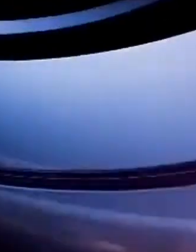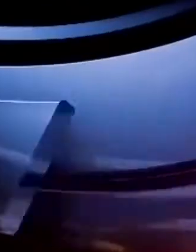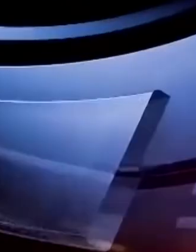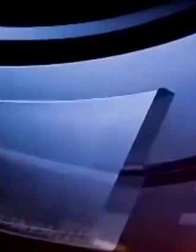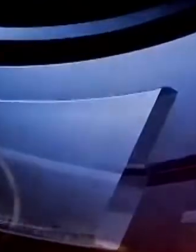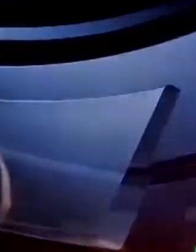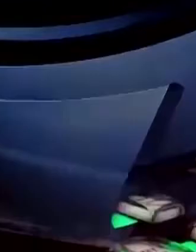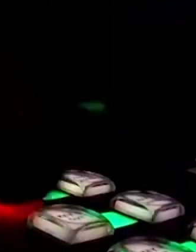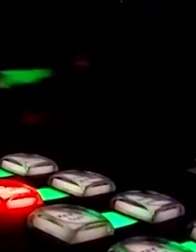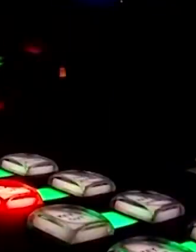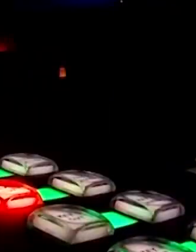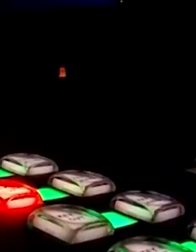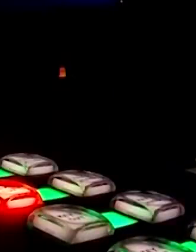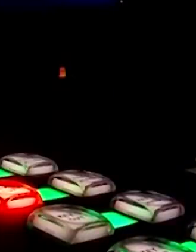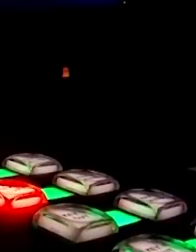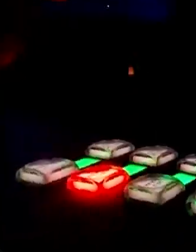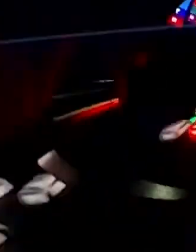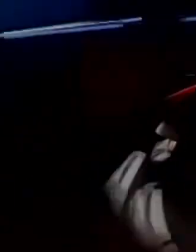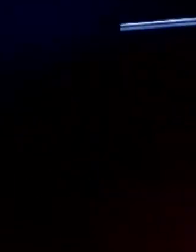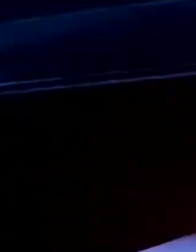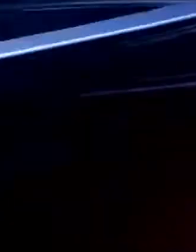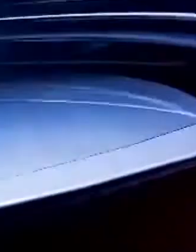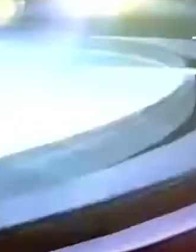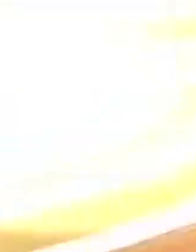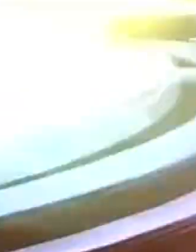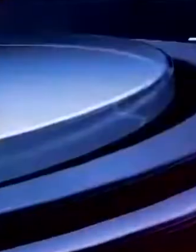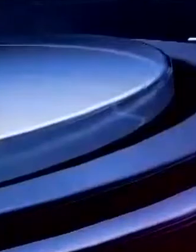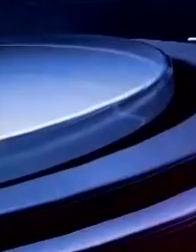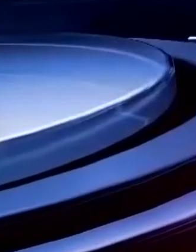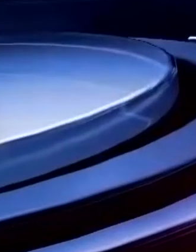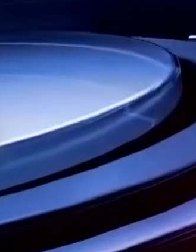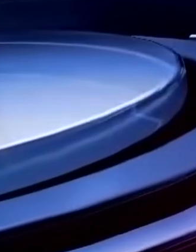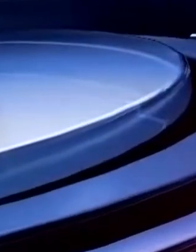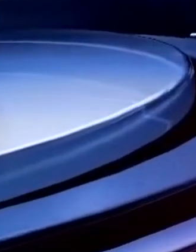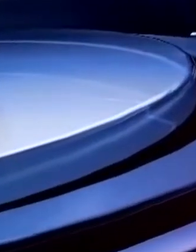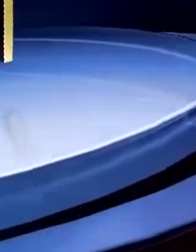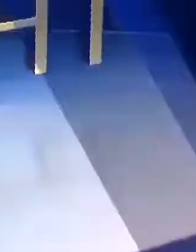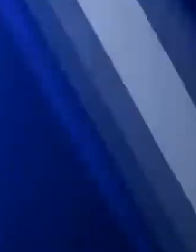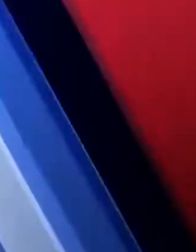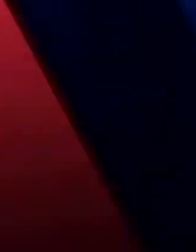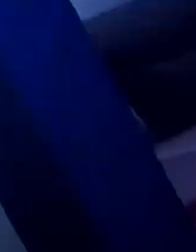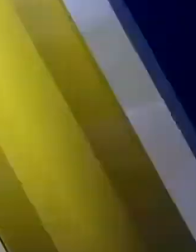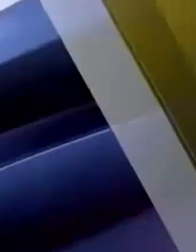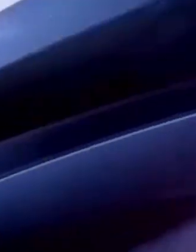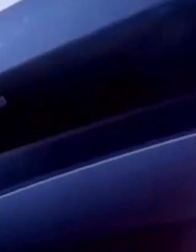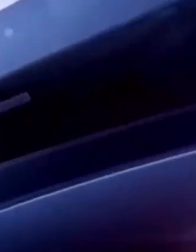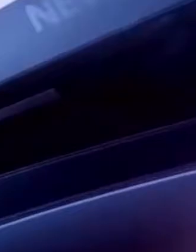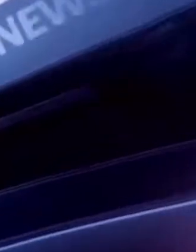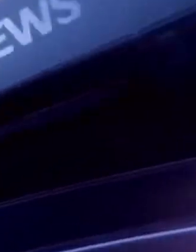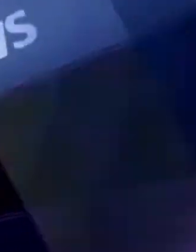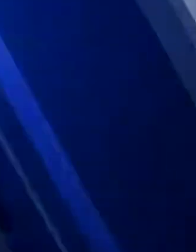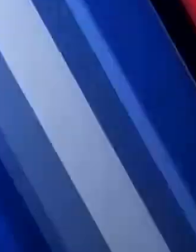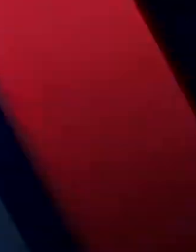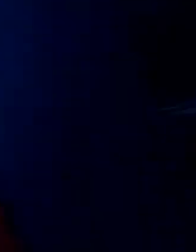Broadcasting from our studios in the Pine St. Michael, this is CBC News Night, starting now.